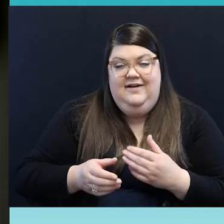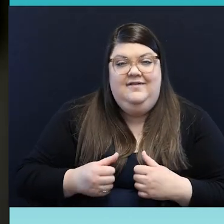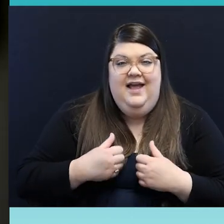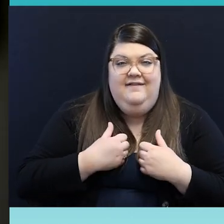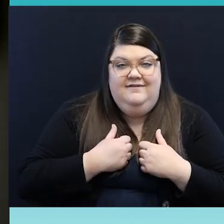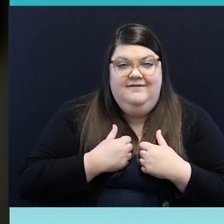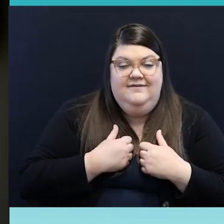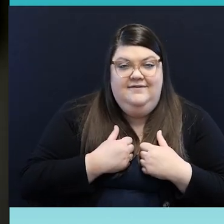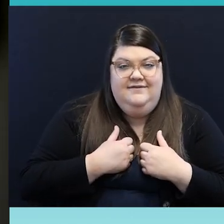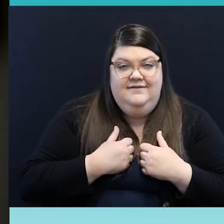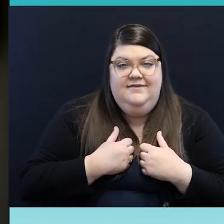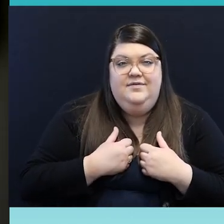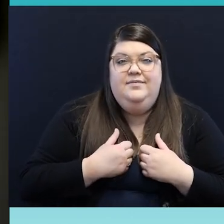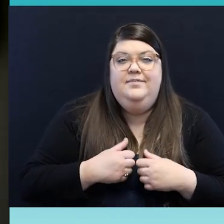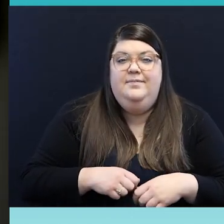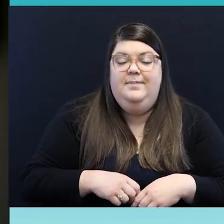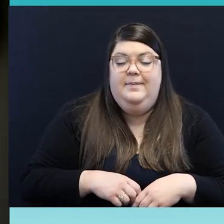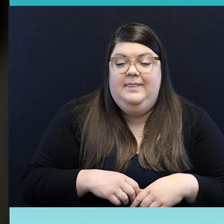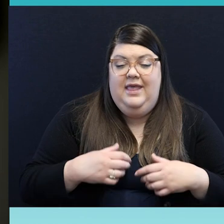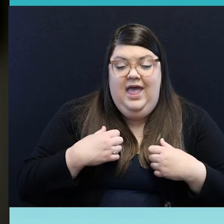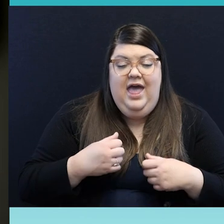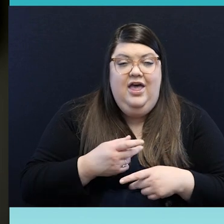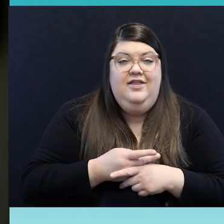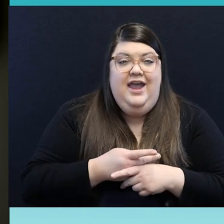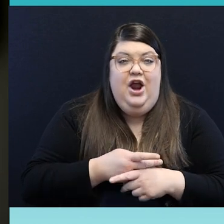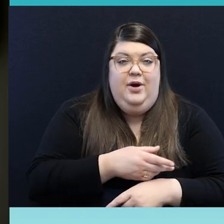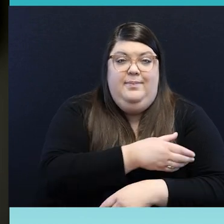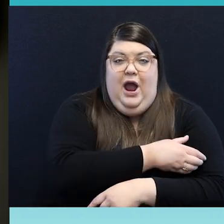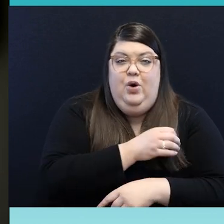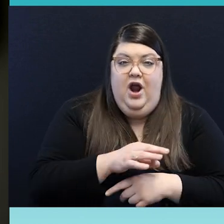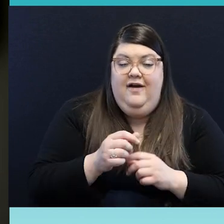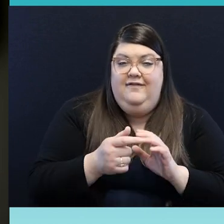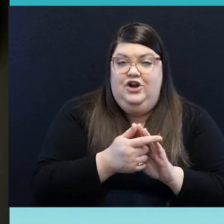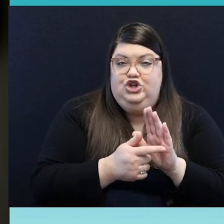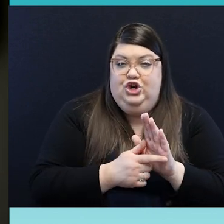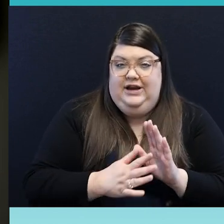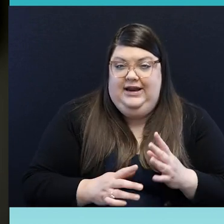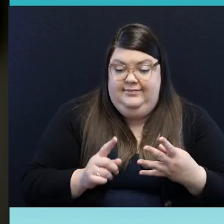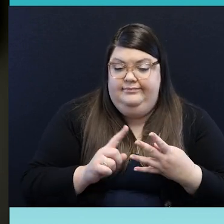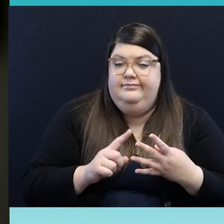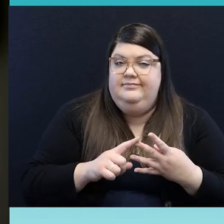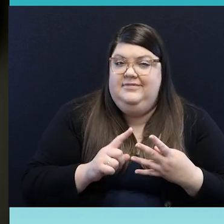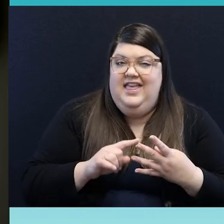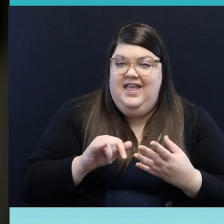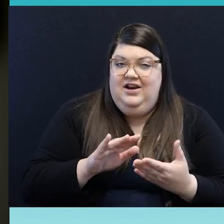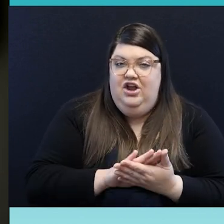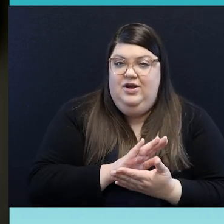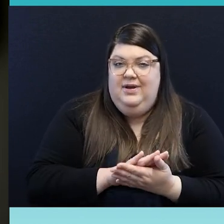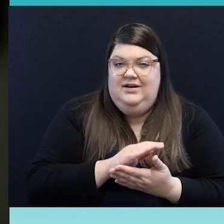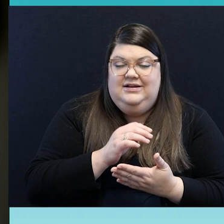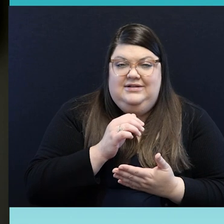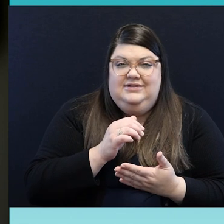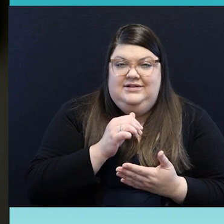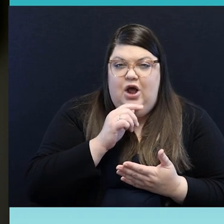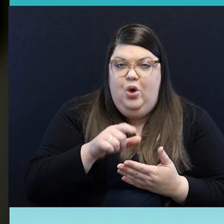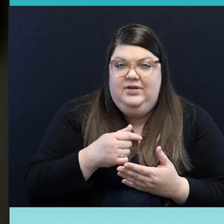of life. The healthcare power of attorney is a document that allows you to not only share what